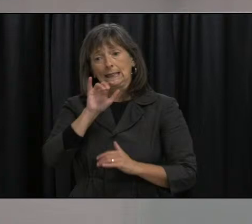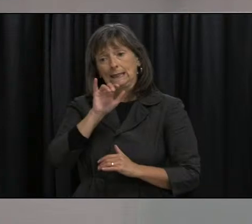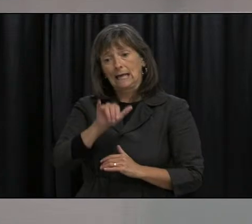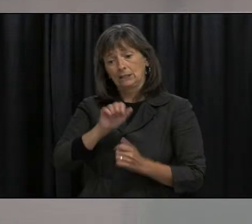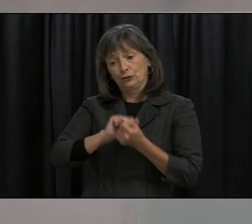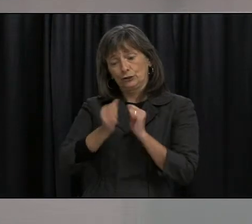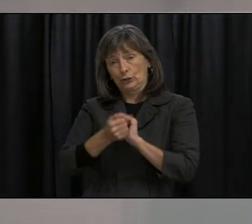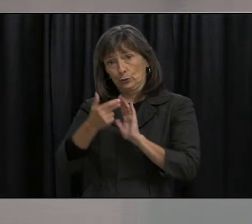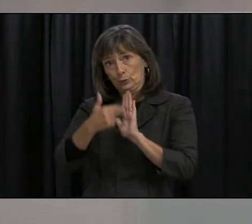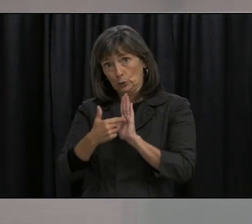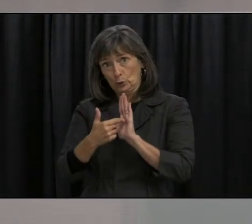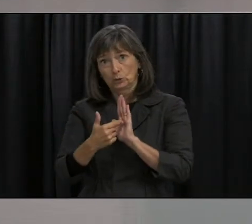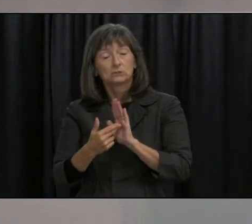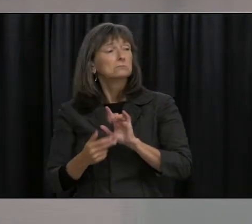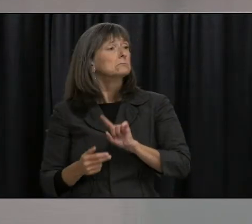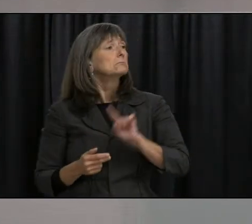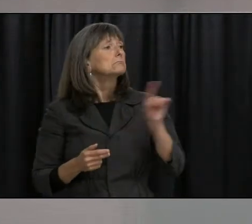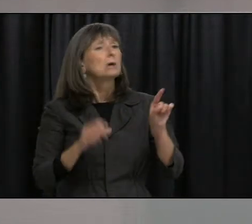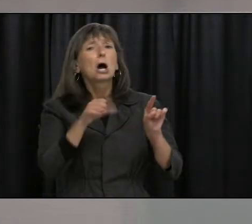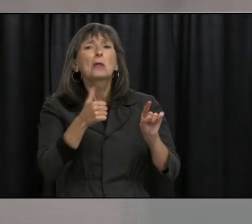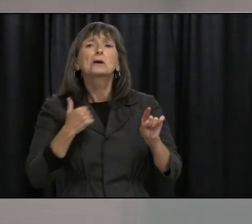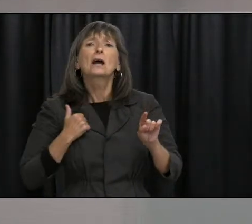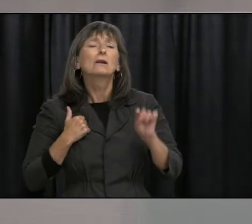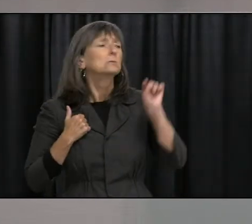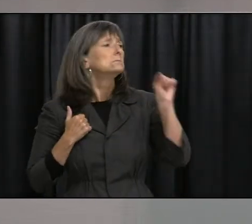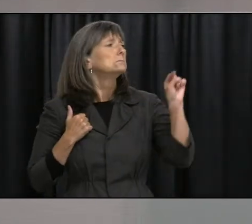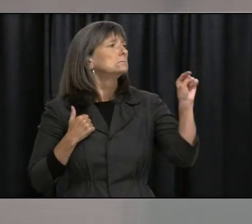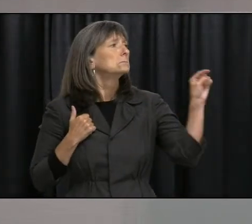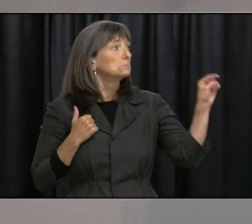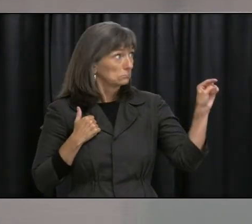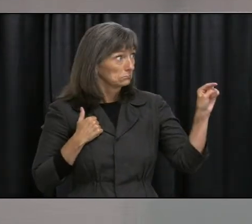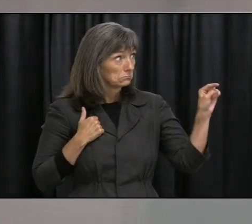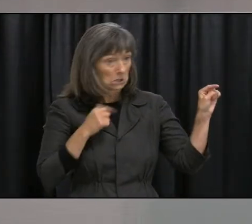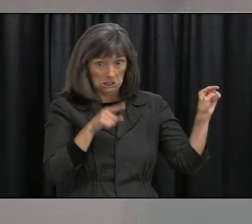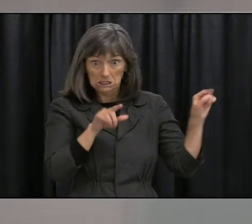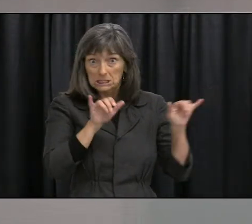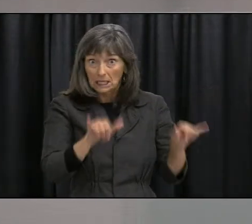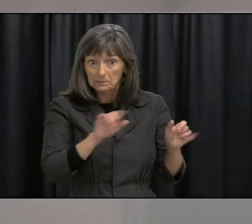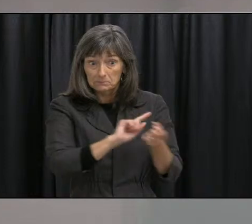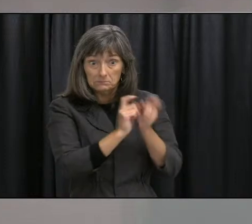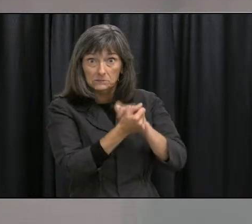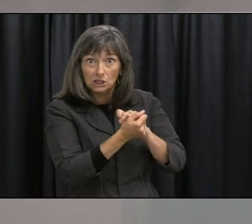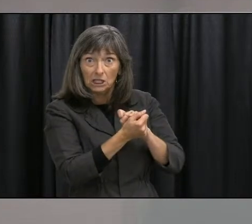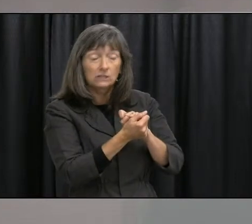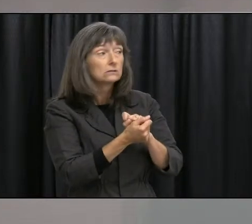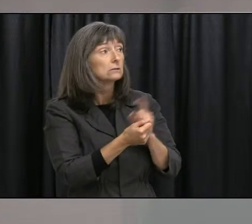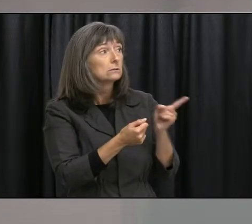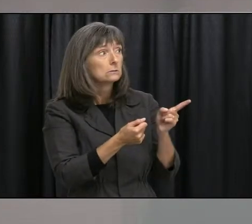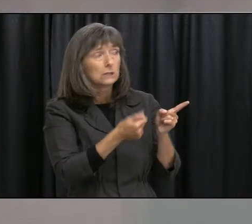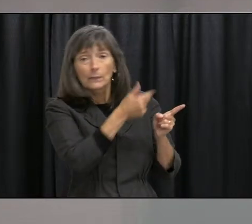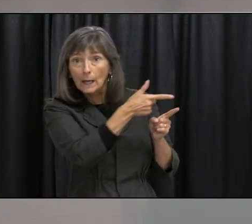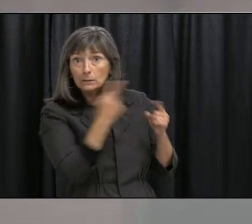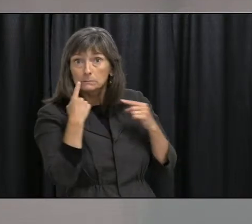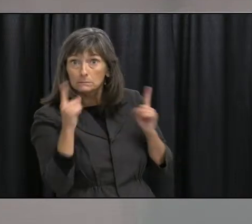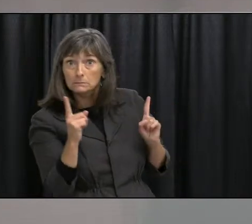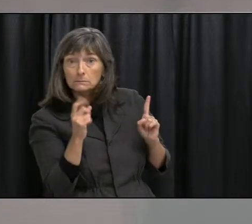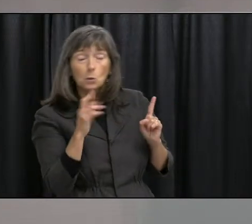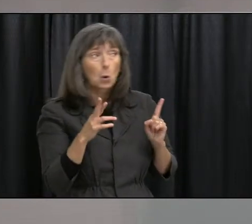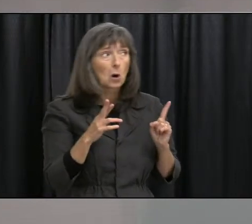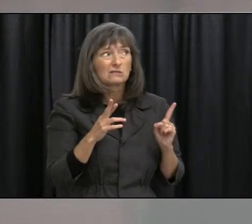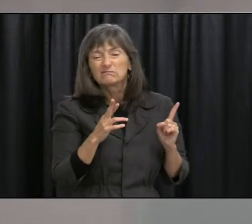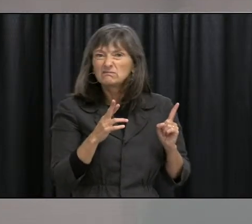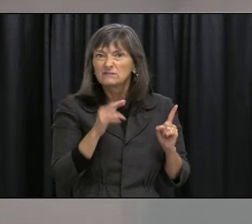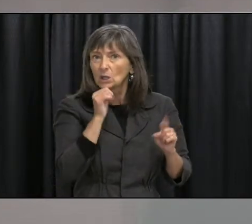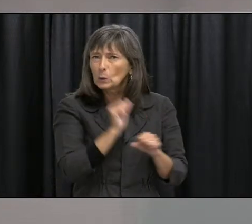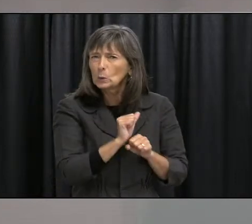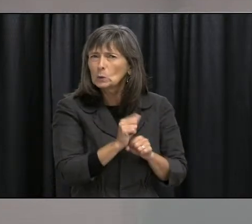in Canada adopted this exact sort of structure for rotational workers? And can you talk about other places that haven't,